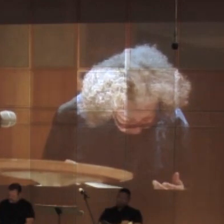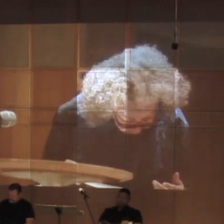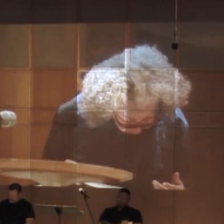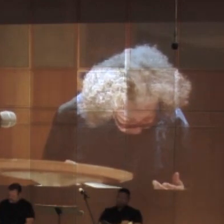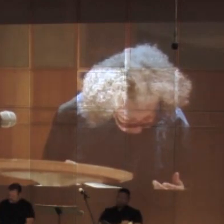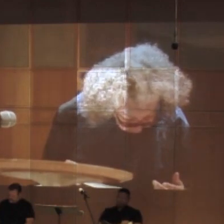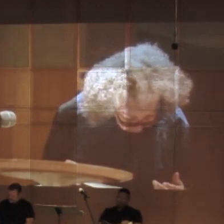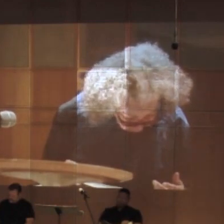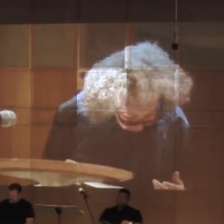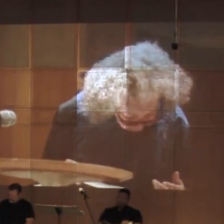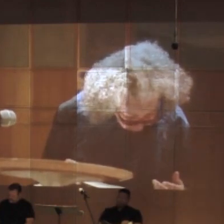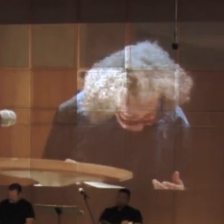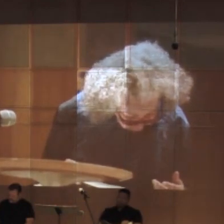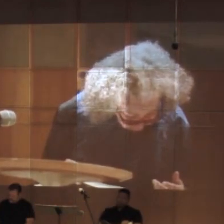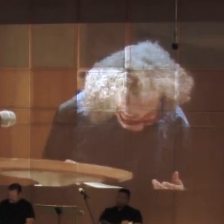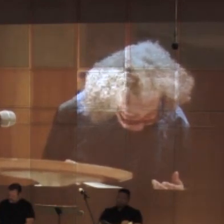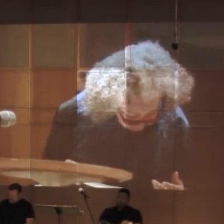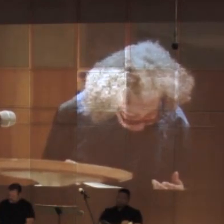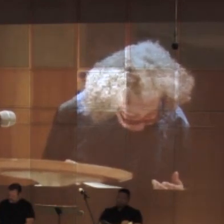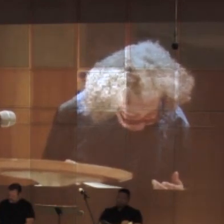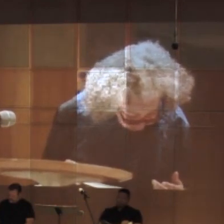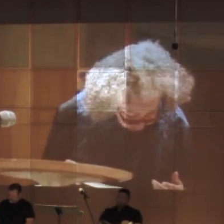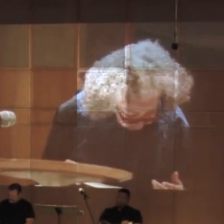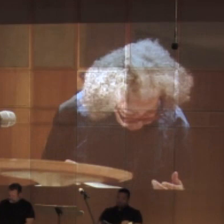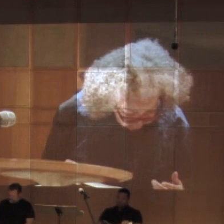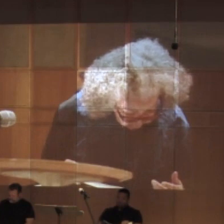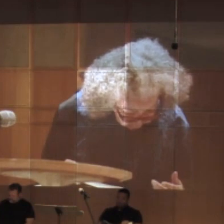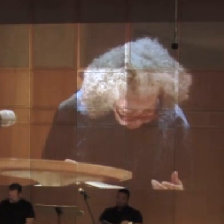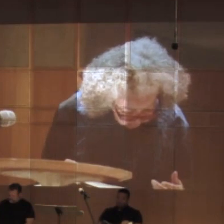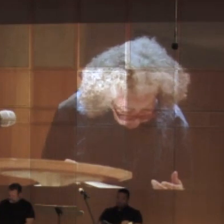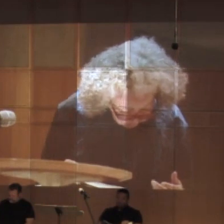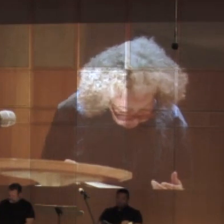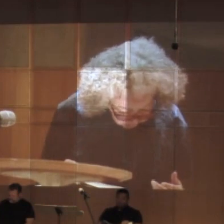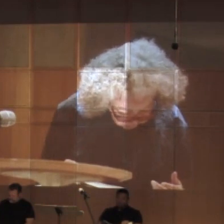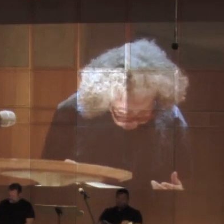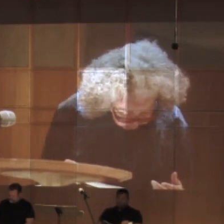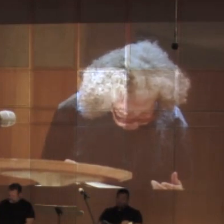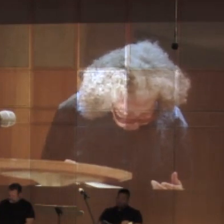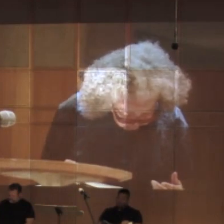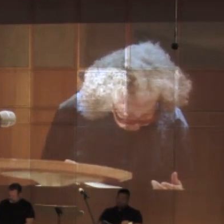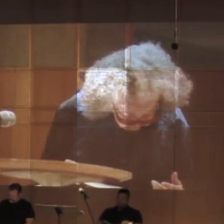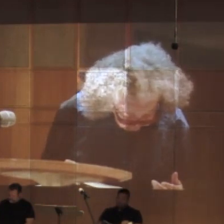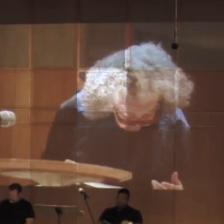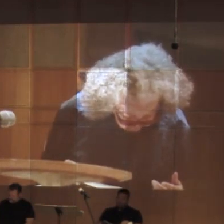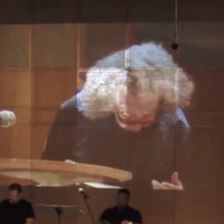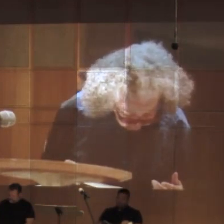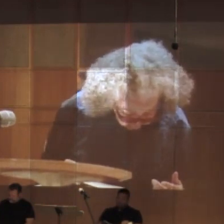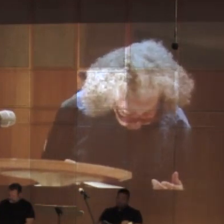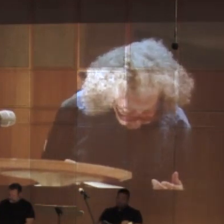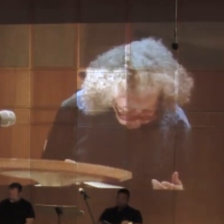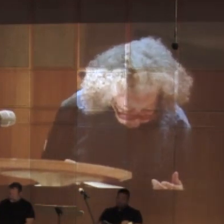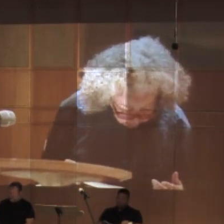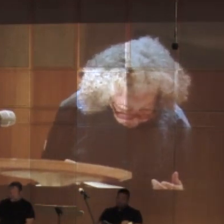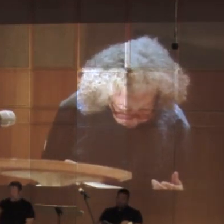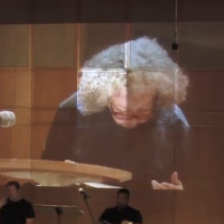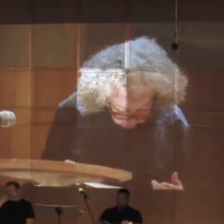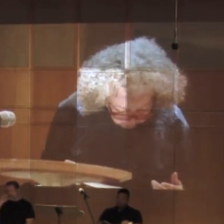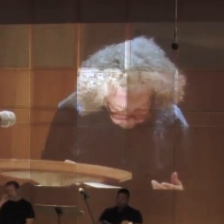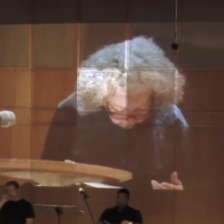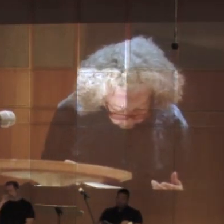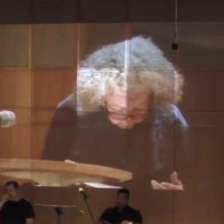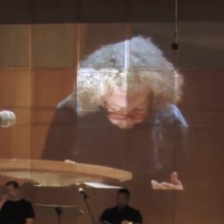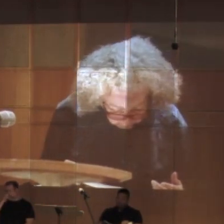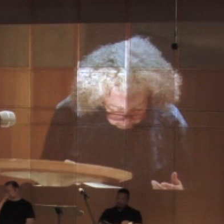maybe she and I don't know how long she was lying there I don't no of course not the doctor couldn't say but not that